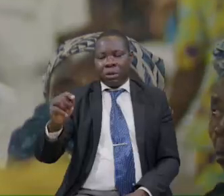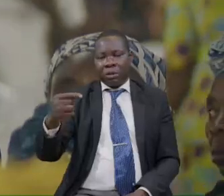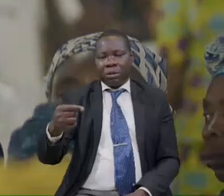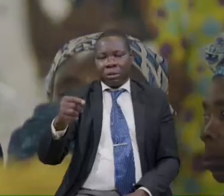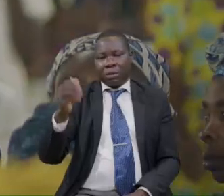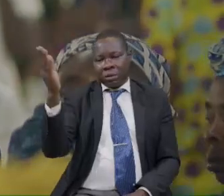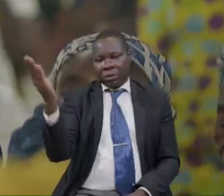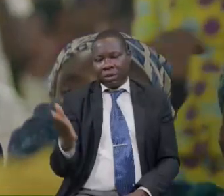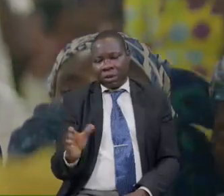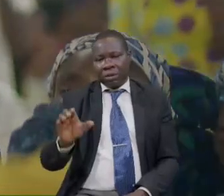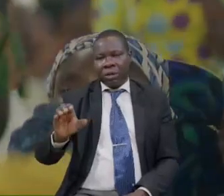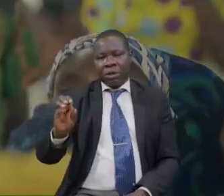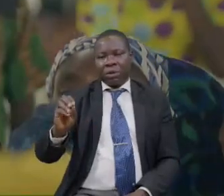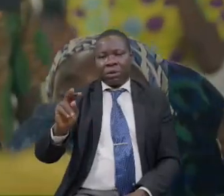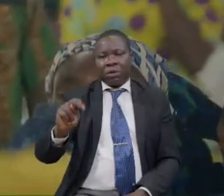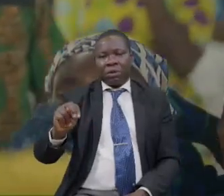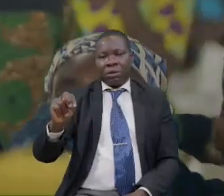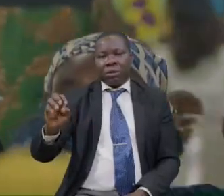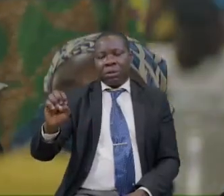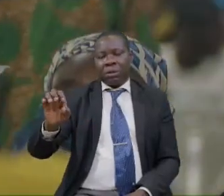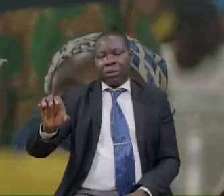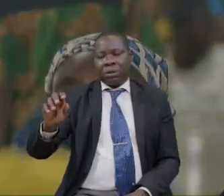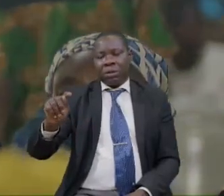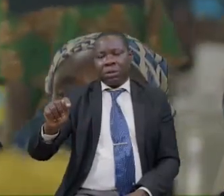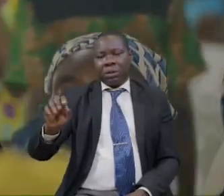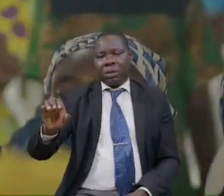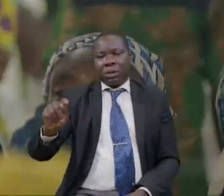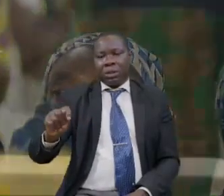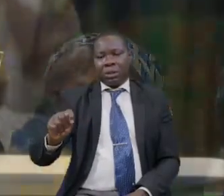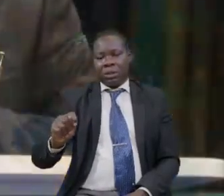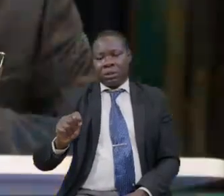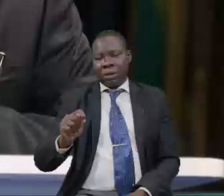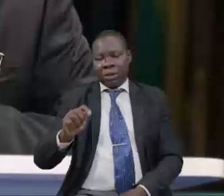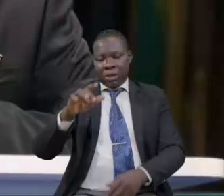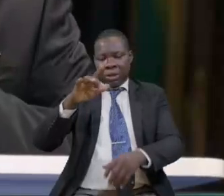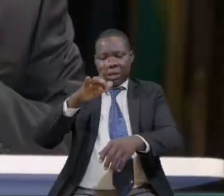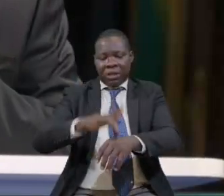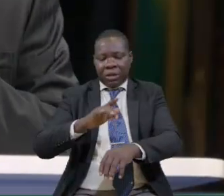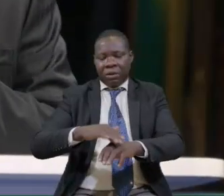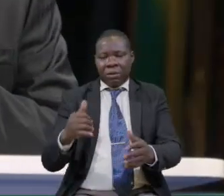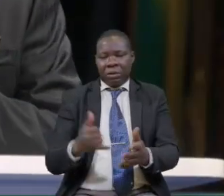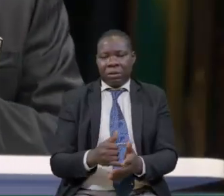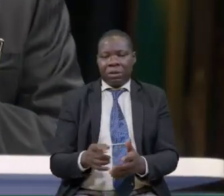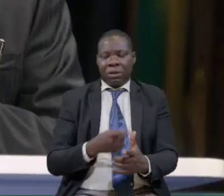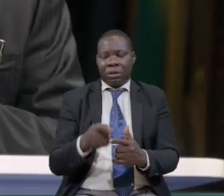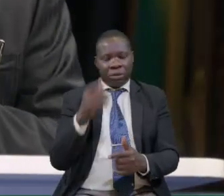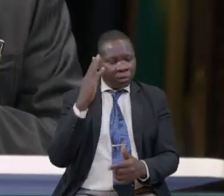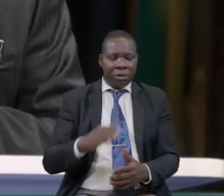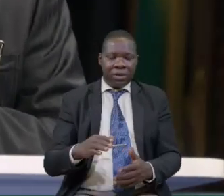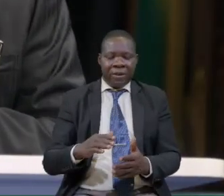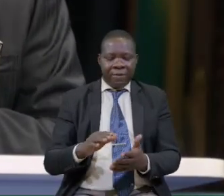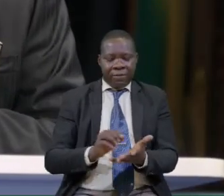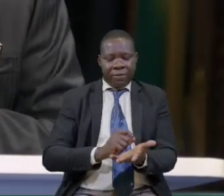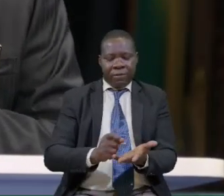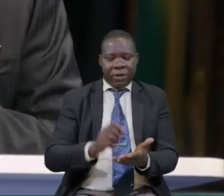Click on it, and then you will fill a form that we can use to assist